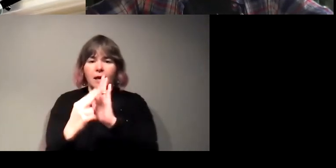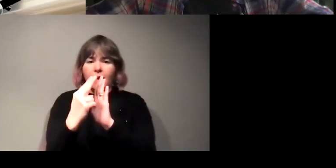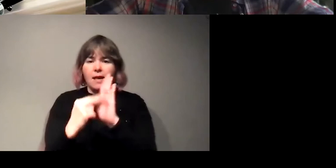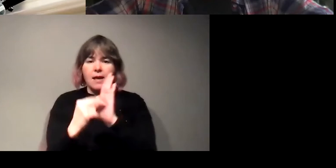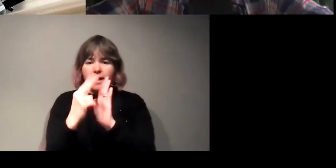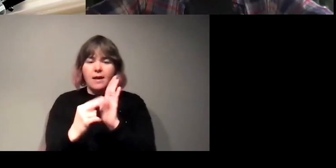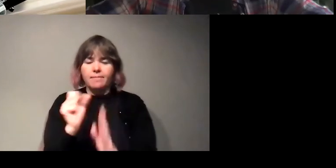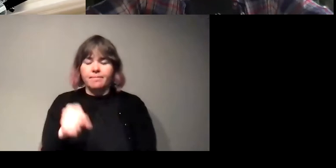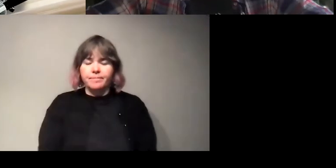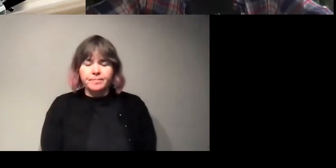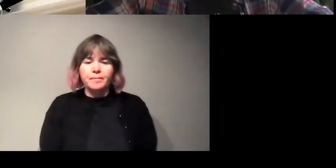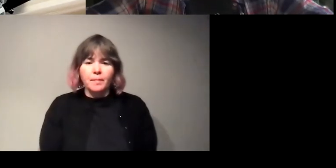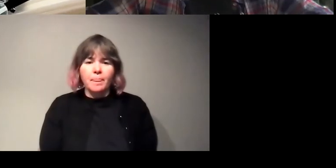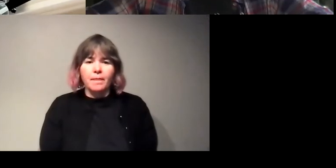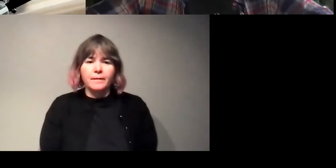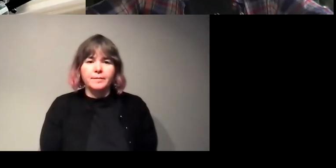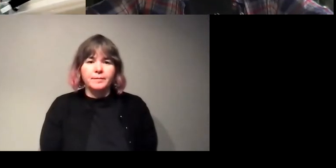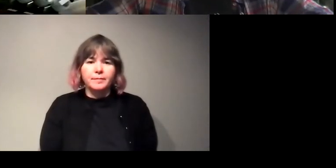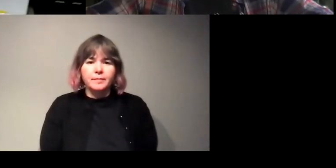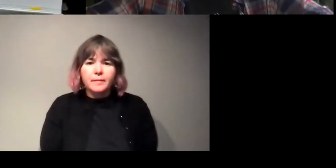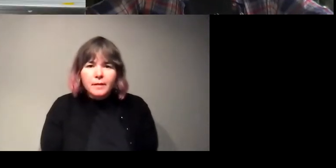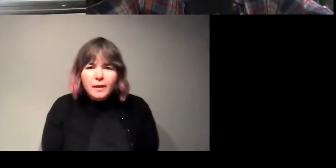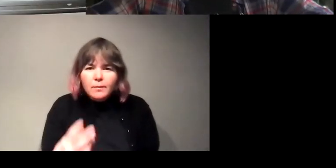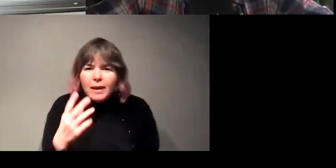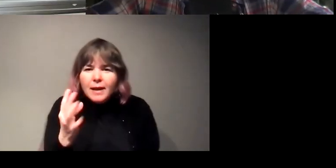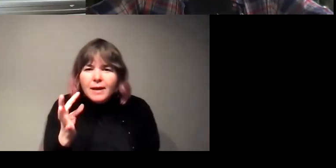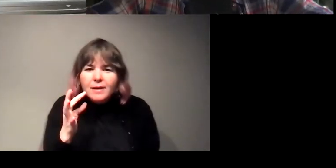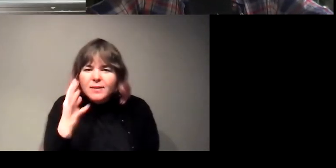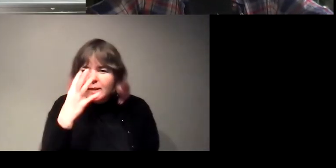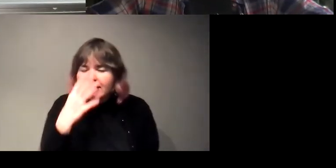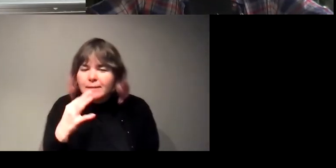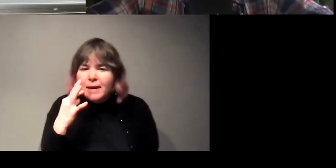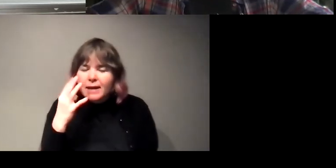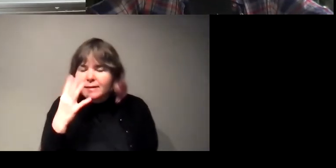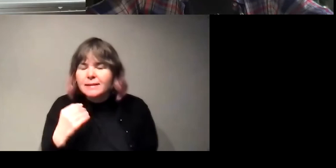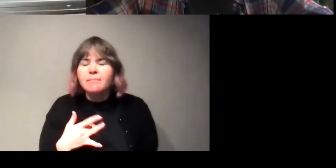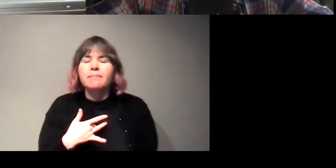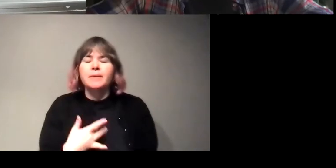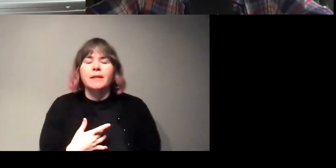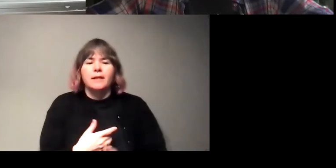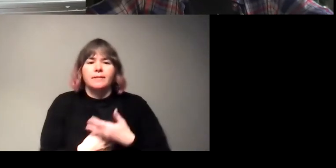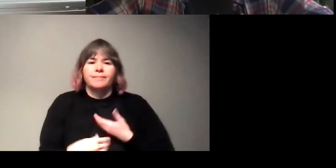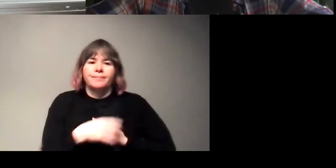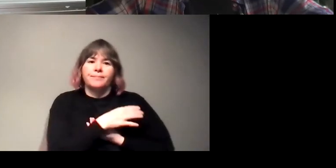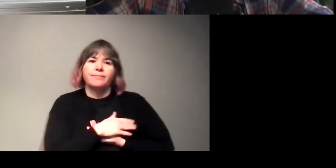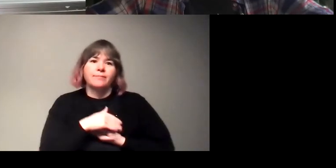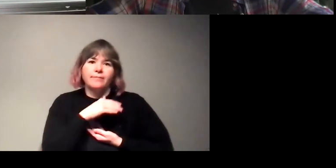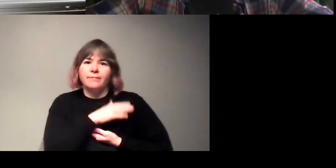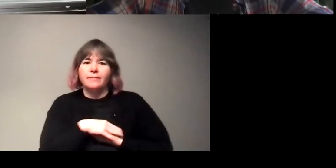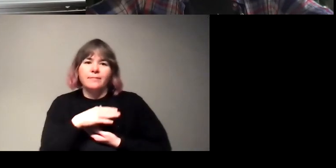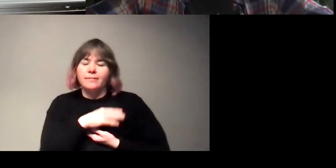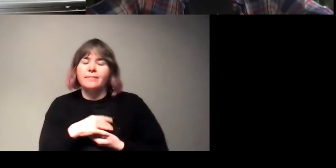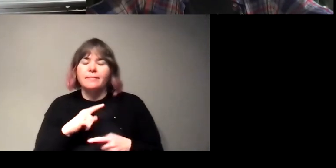helping. He's sound asleep, thank God. He likes to be in my arms when I'm doing Zoom interviews and such.